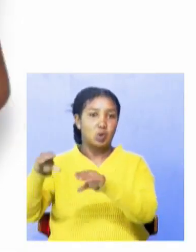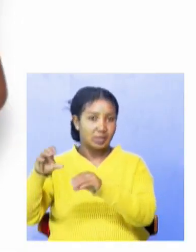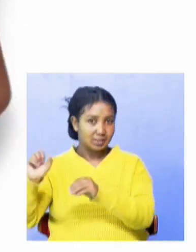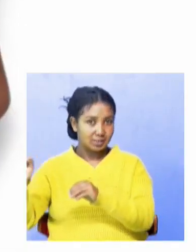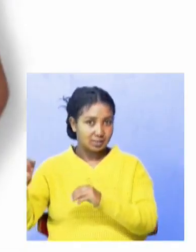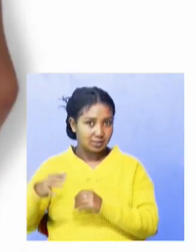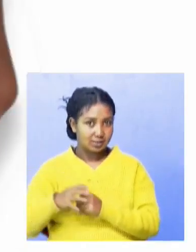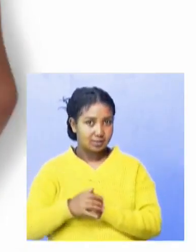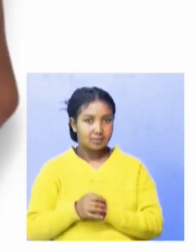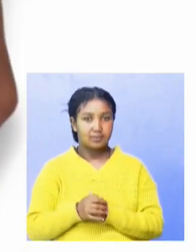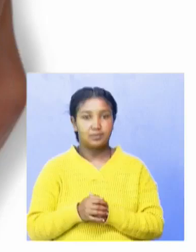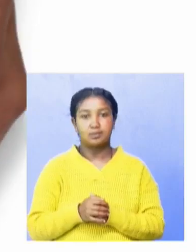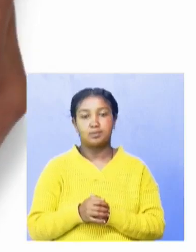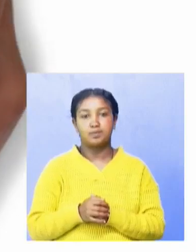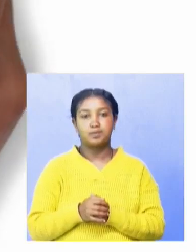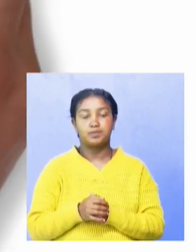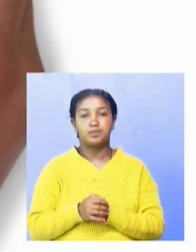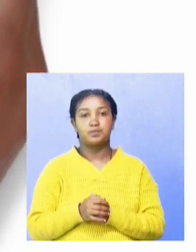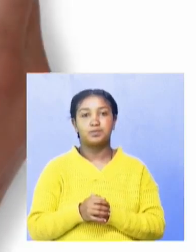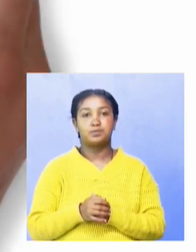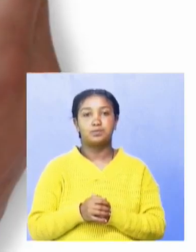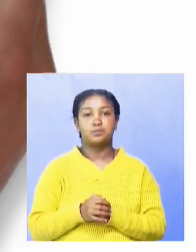students